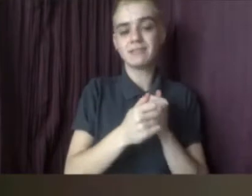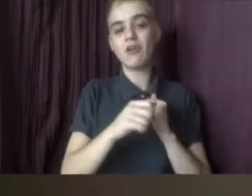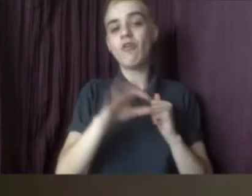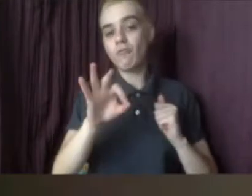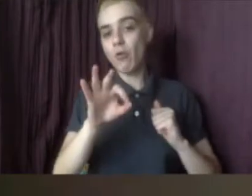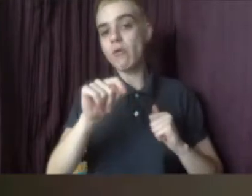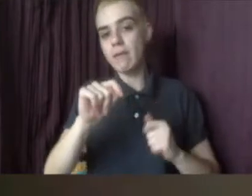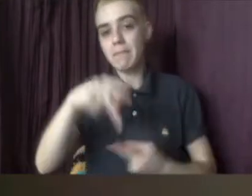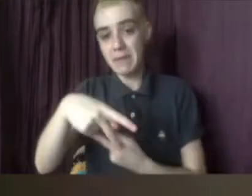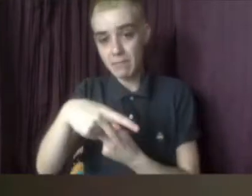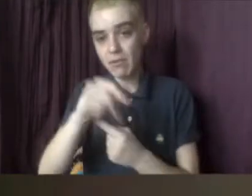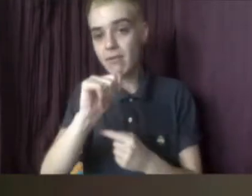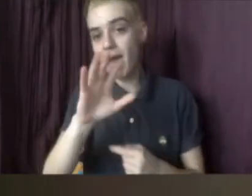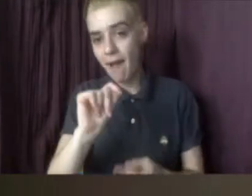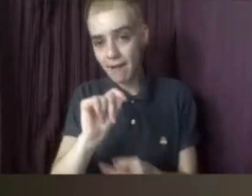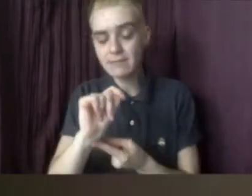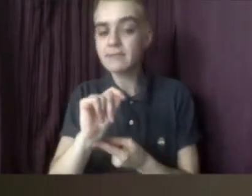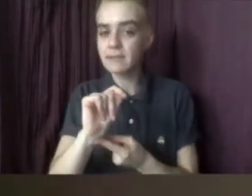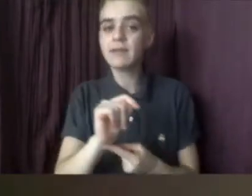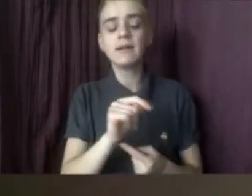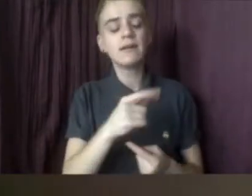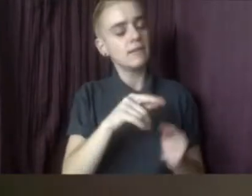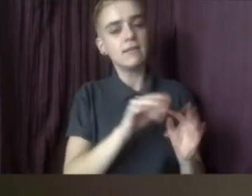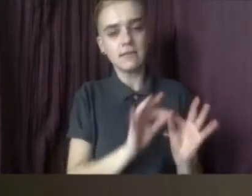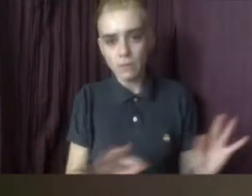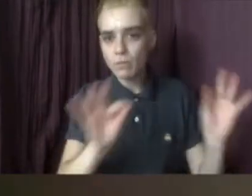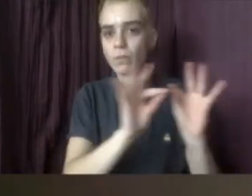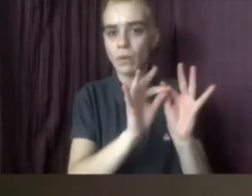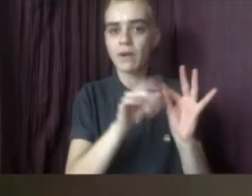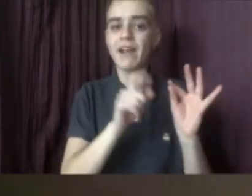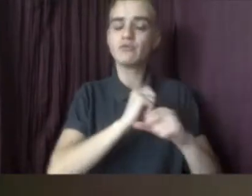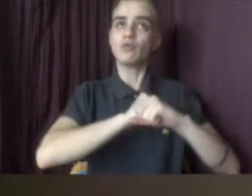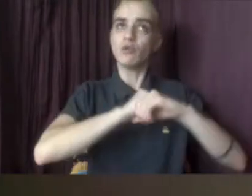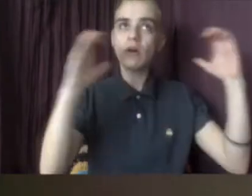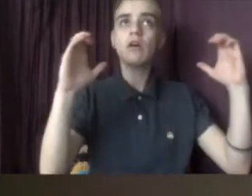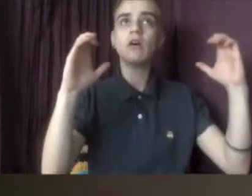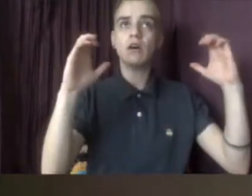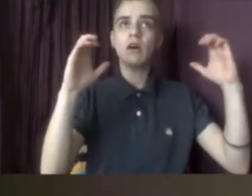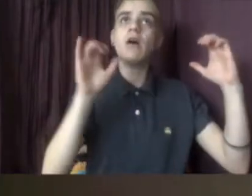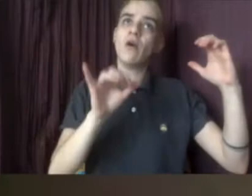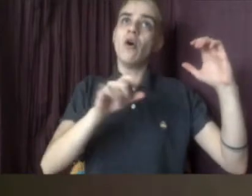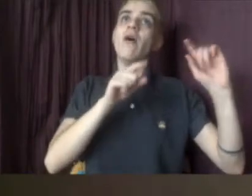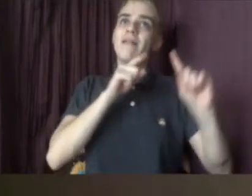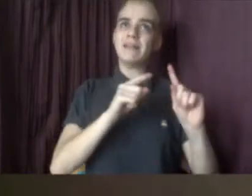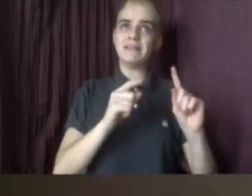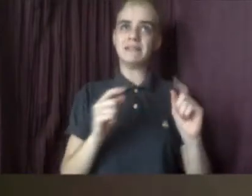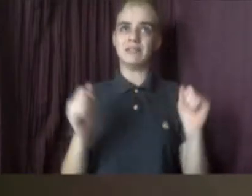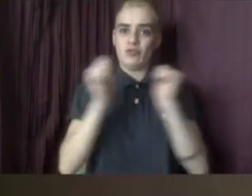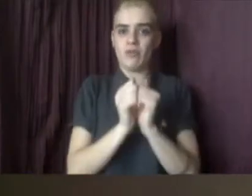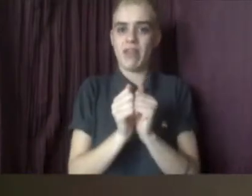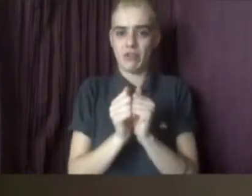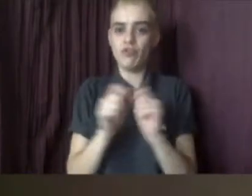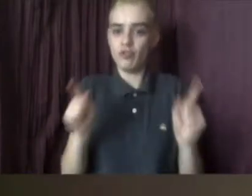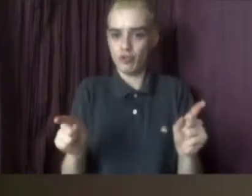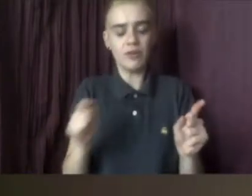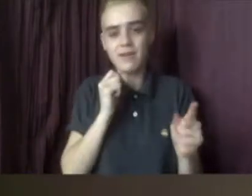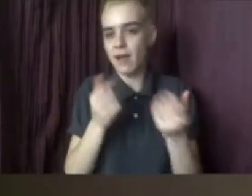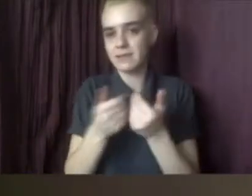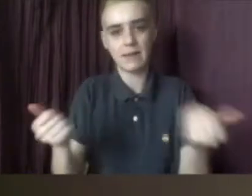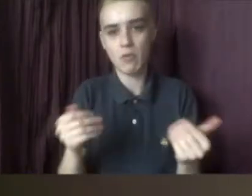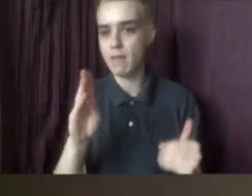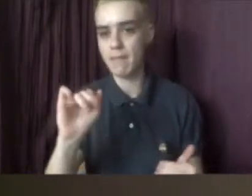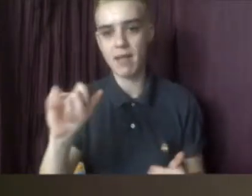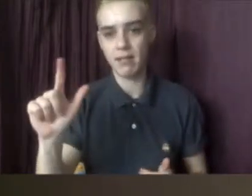needs to ensure that Congress also makes good on its commitment to restore the Voting Rights Act by also passing that